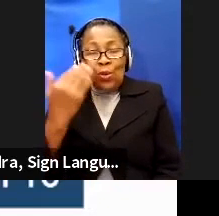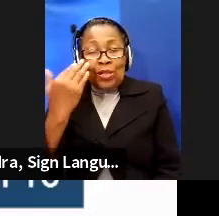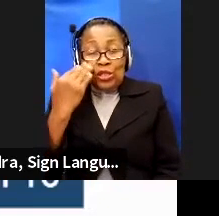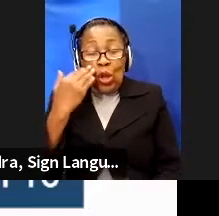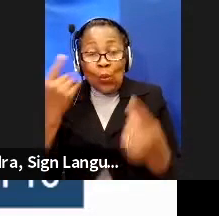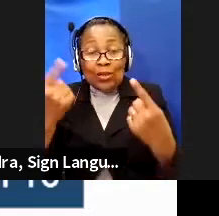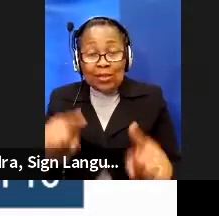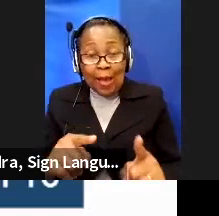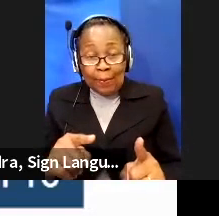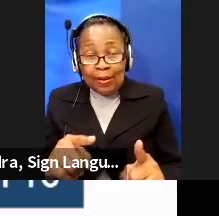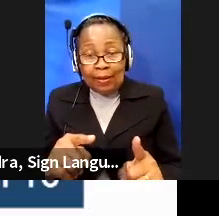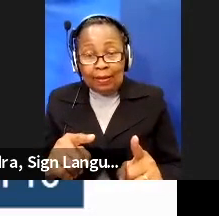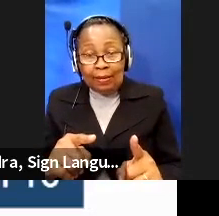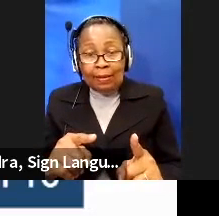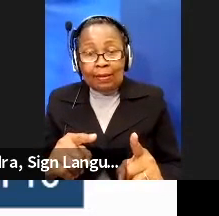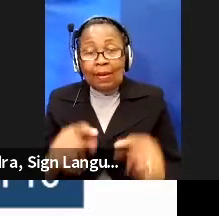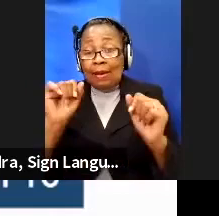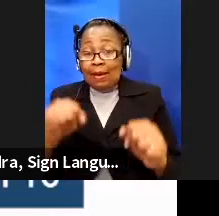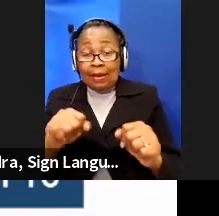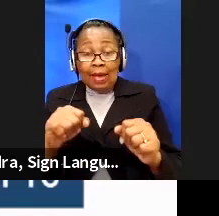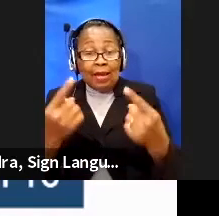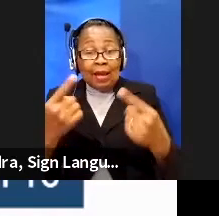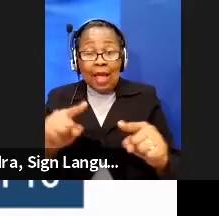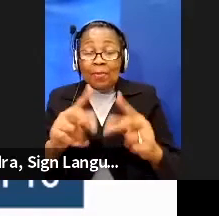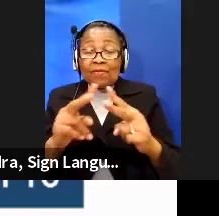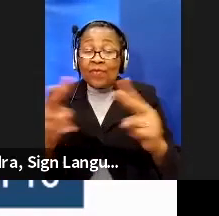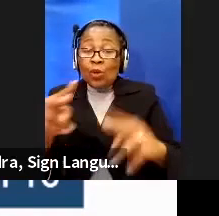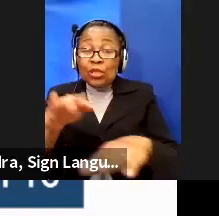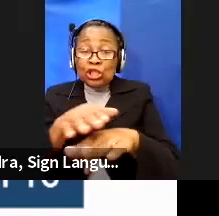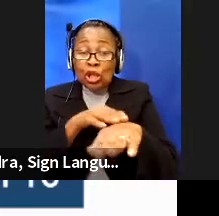happening. It can happen very slowly.